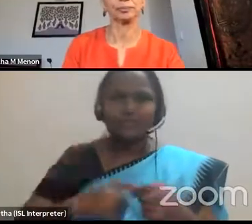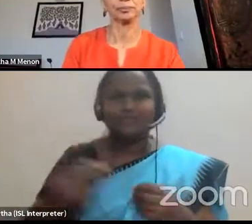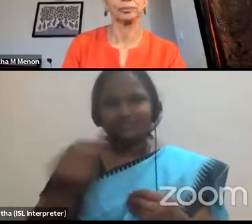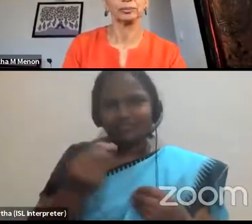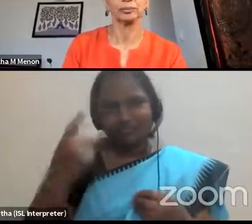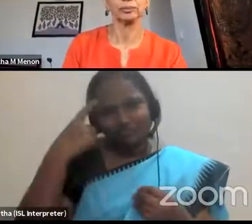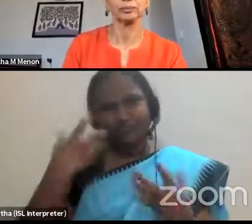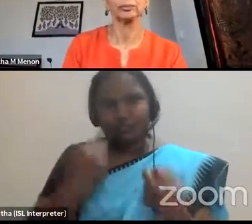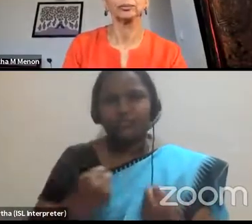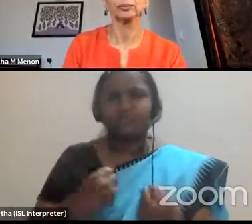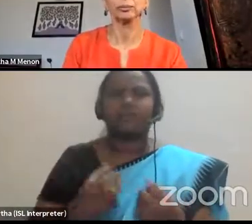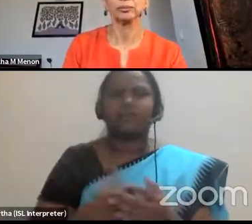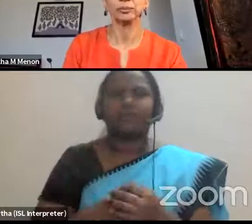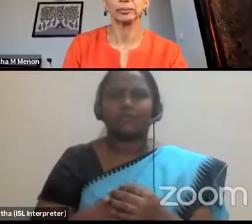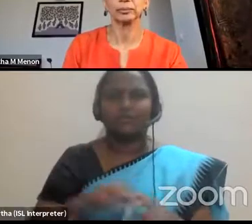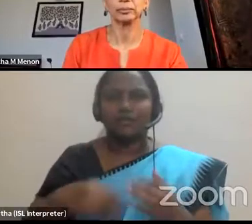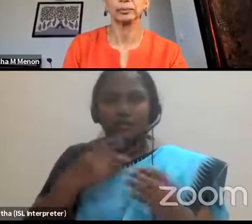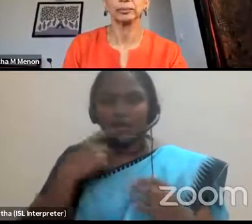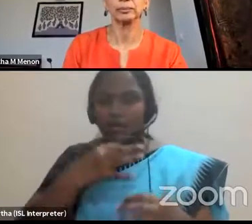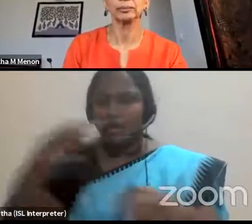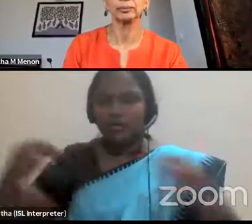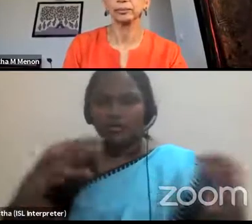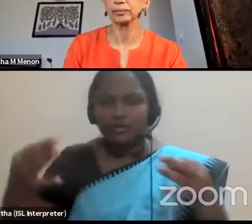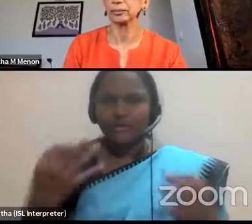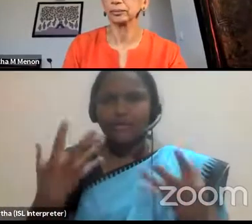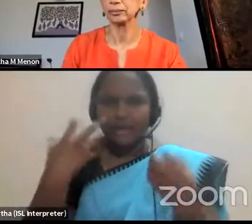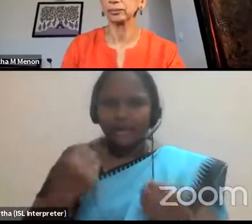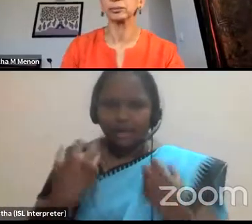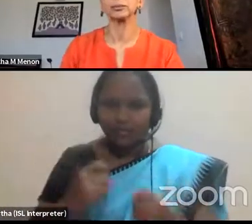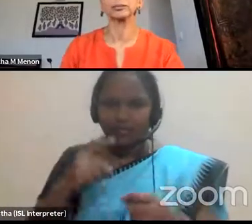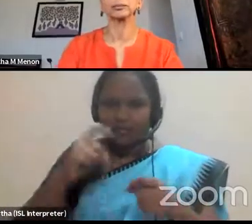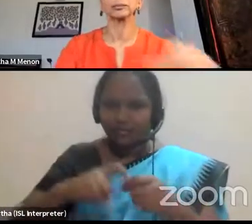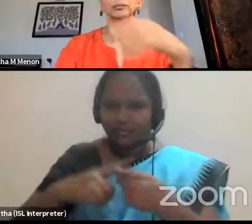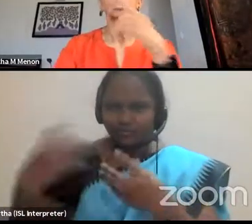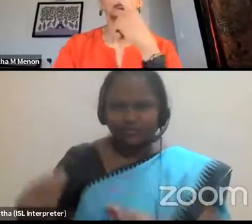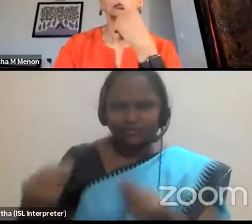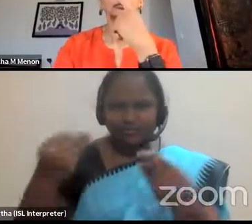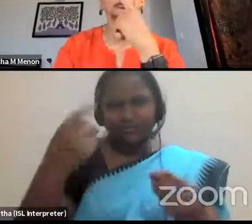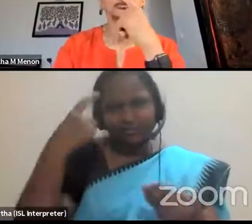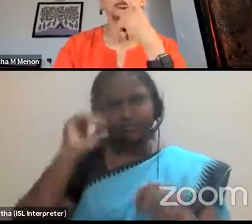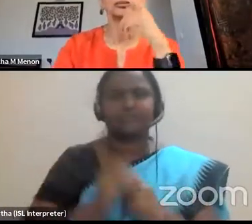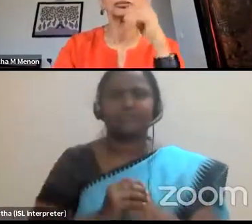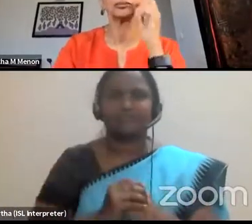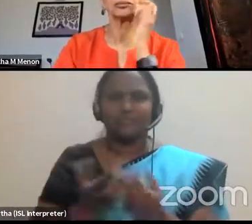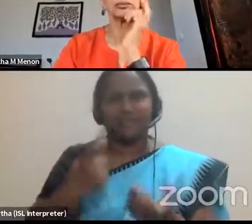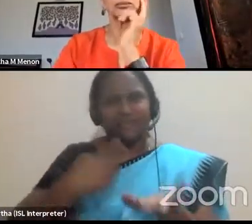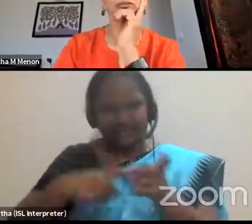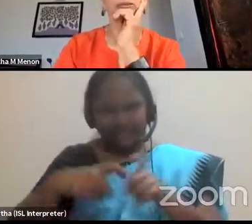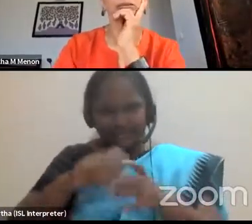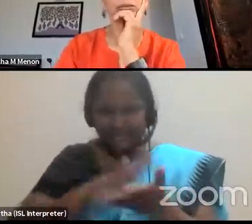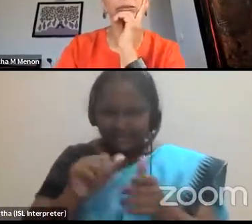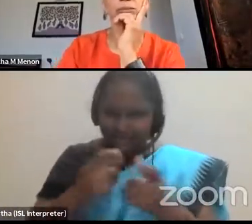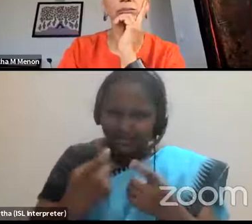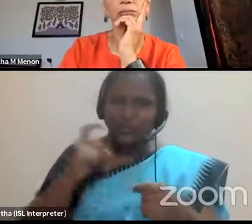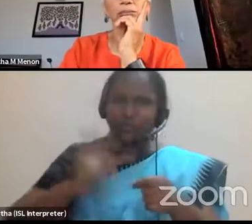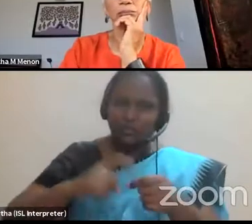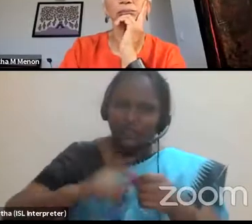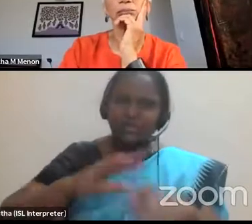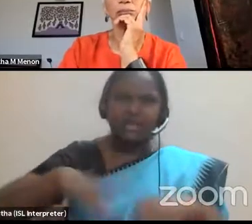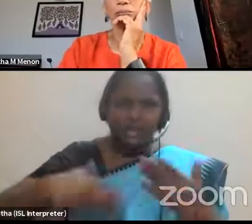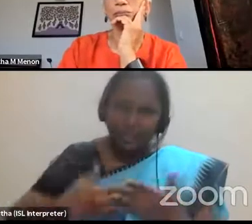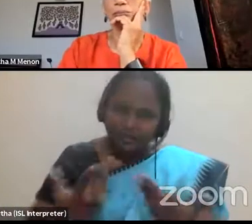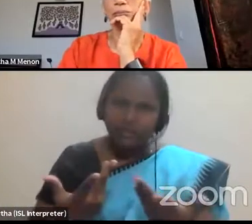bit of Q&A before we go to the audience. And, please, anybody in the audience that wishes to ask either Rekha or Abhishek a question about